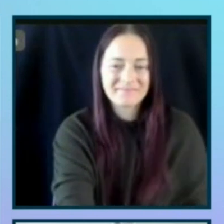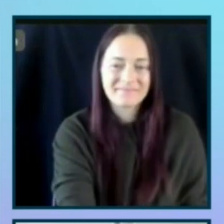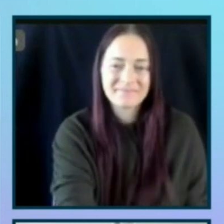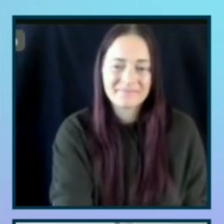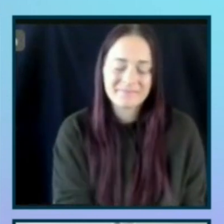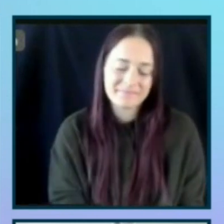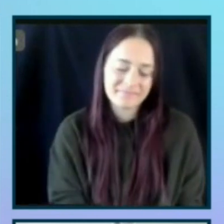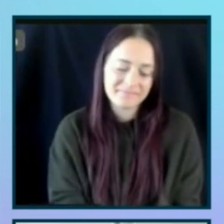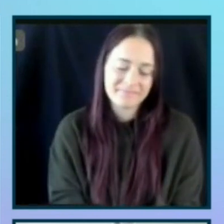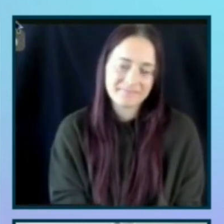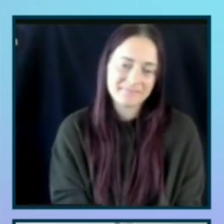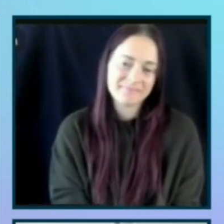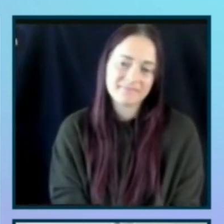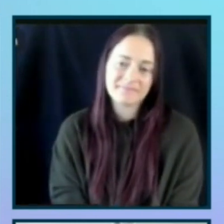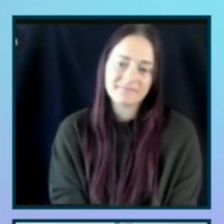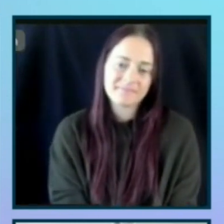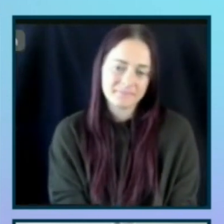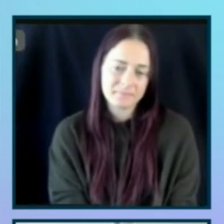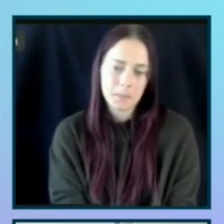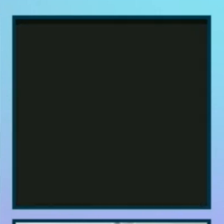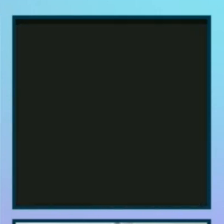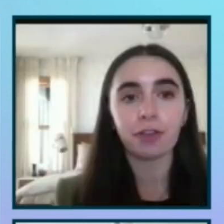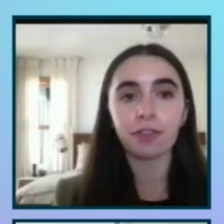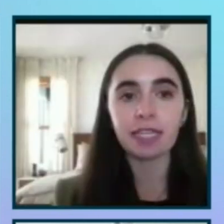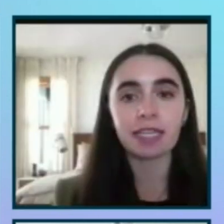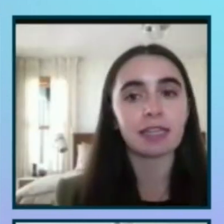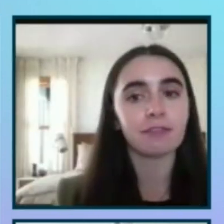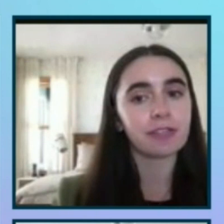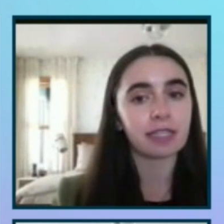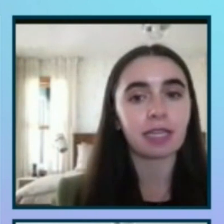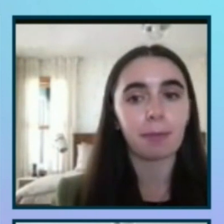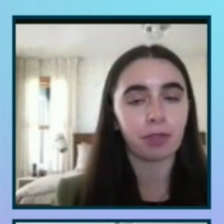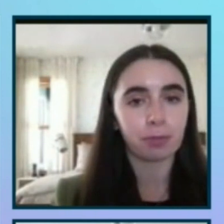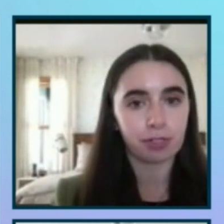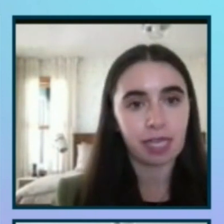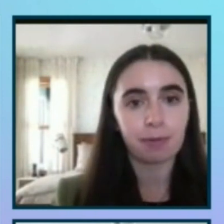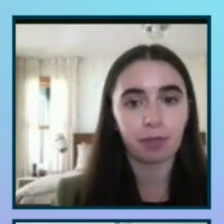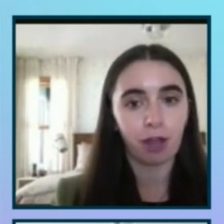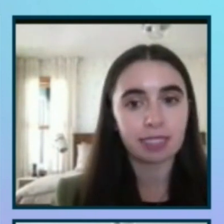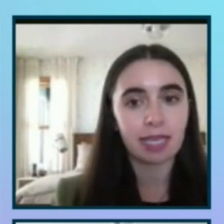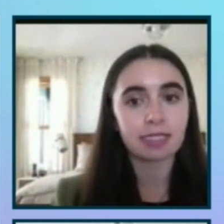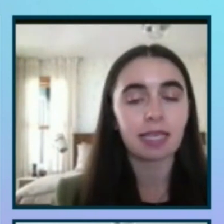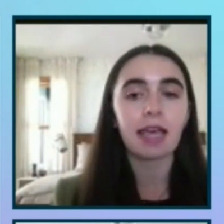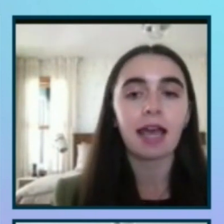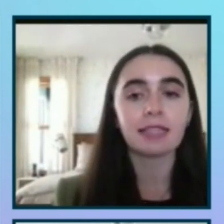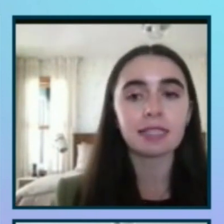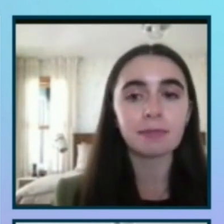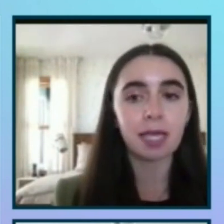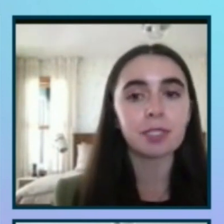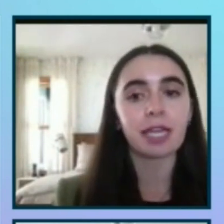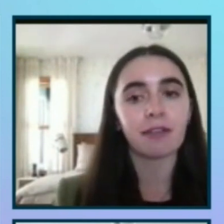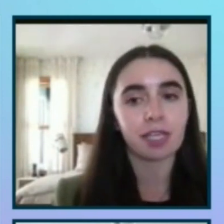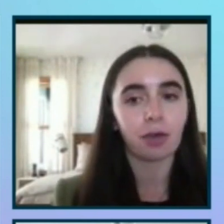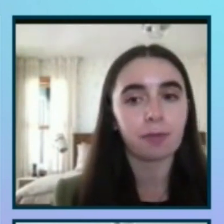you want. You want to have that conversation with participants about what they're thinking and feeling about the prototype and the process. And then